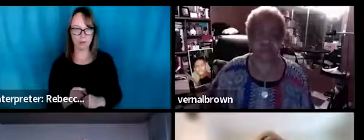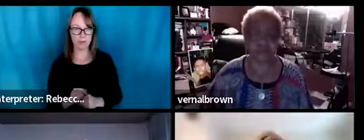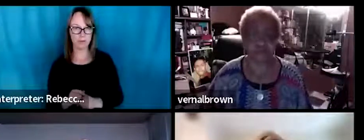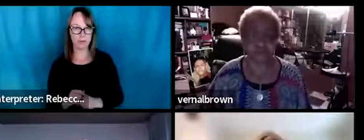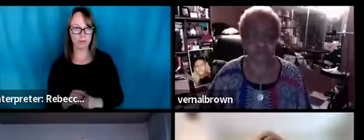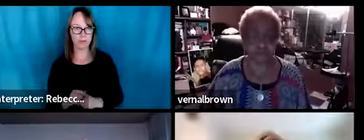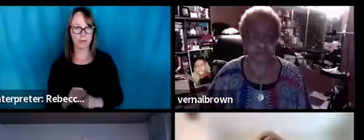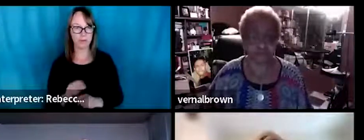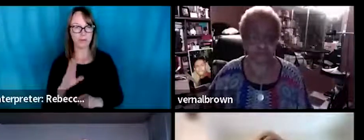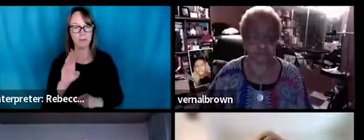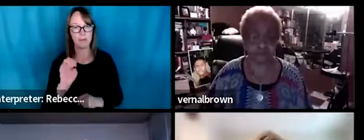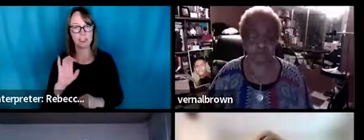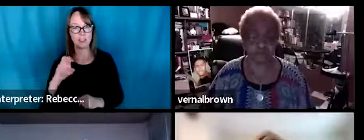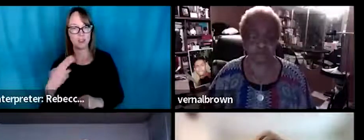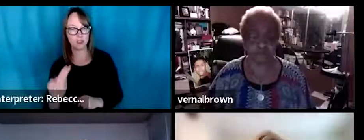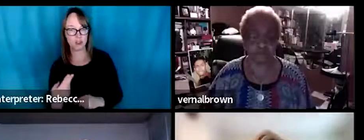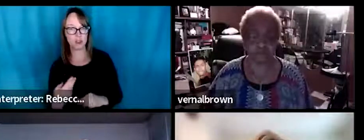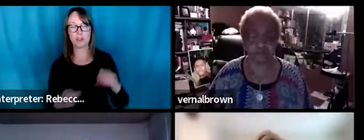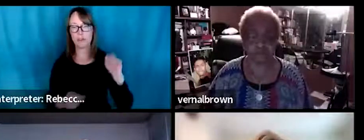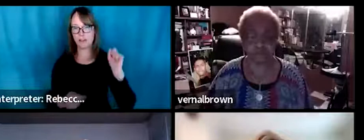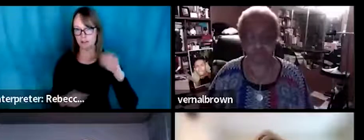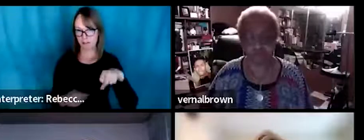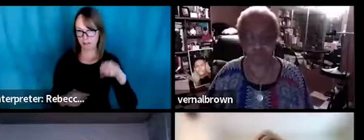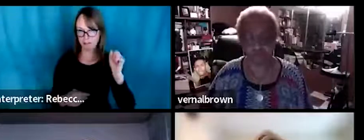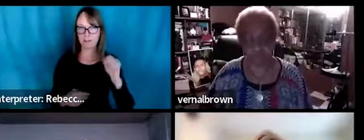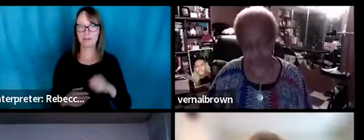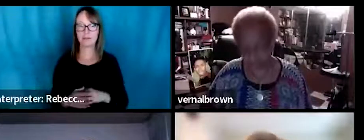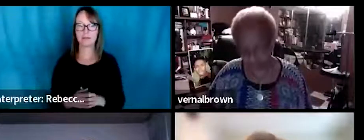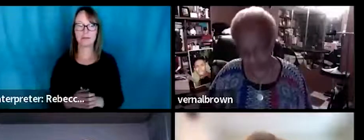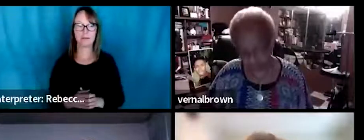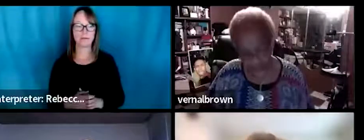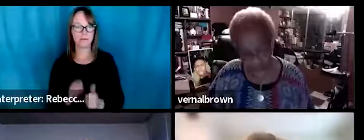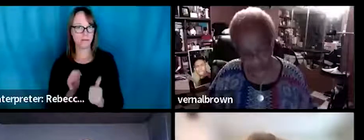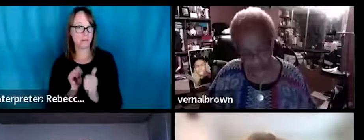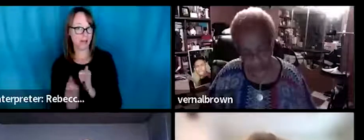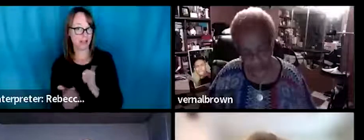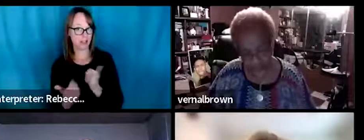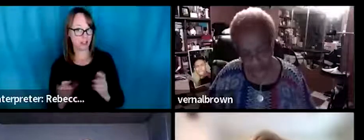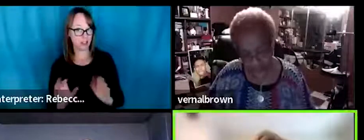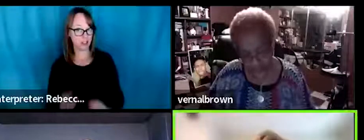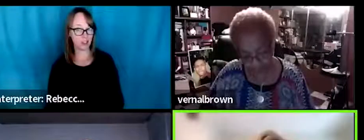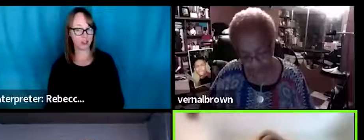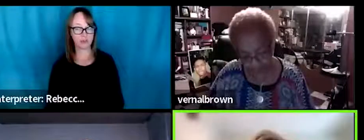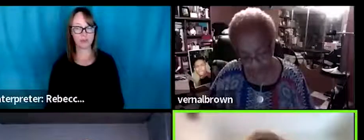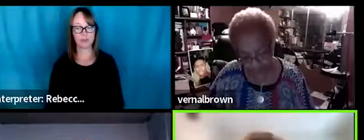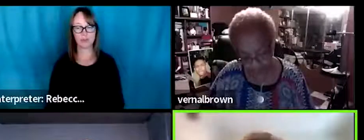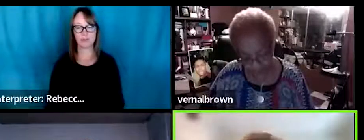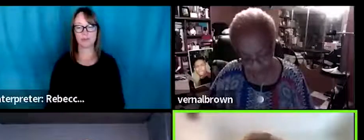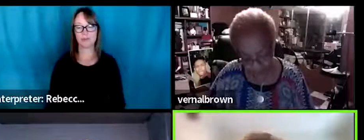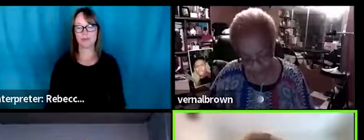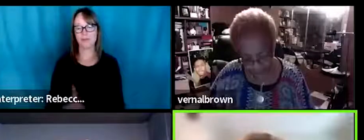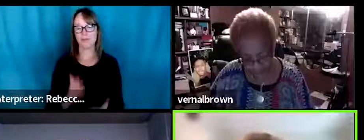Commissioner Beach. Yes. The motion passed. Thank you.